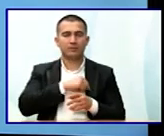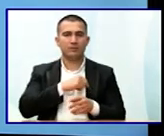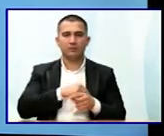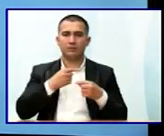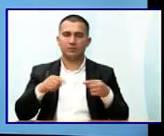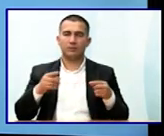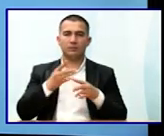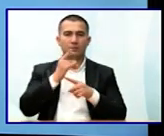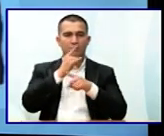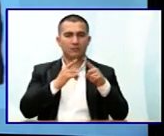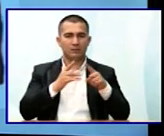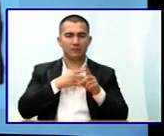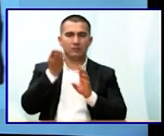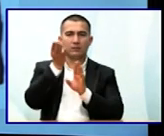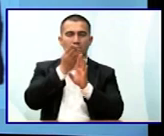ataladi.